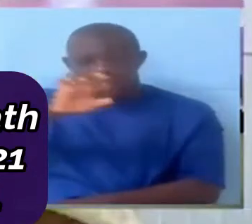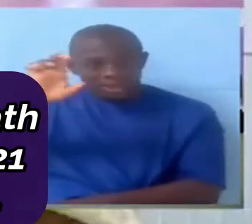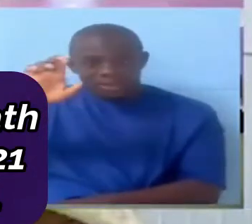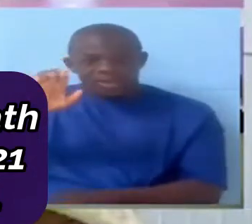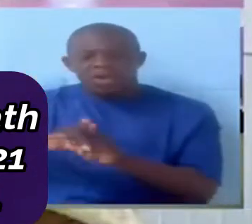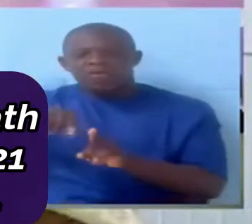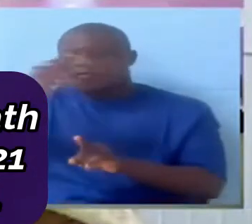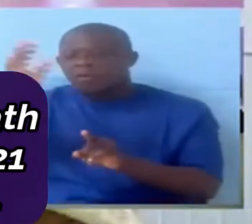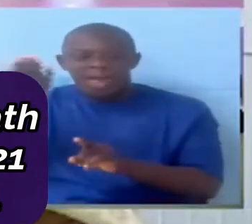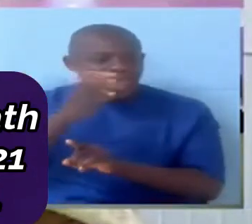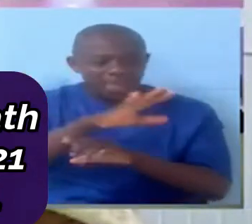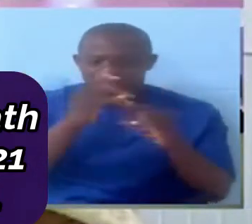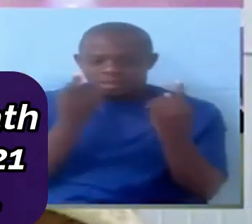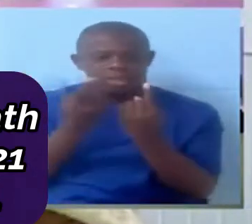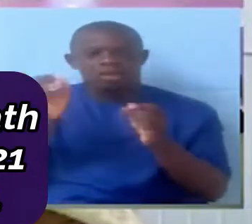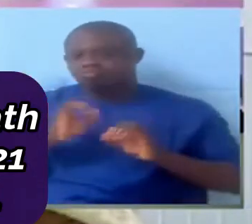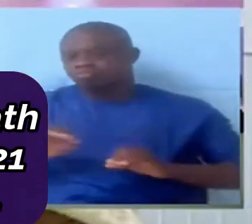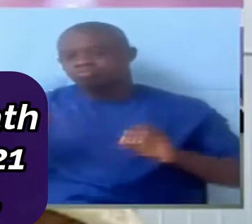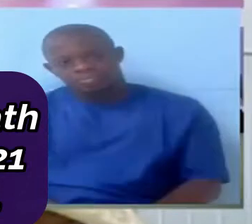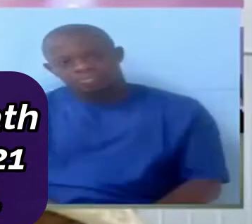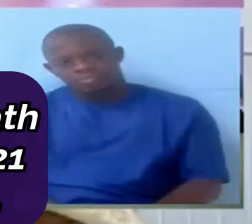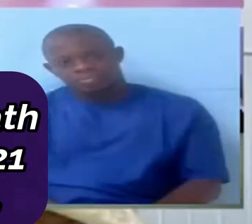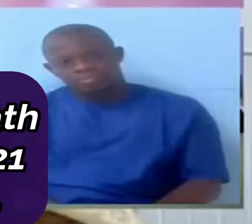He looks like he's struggling with weight.